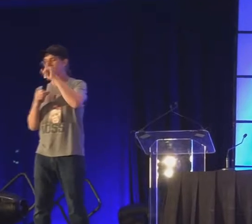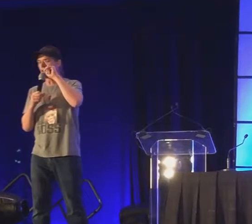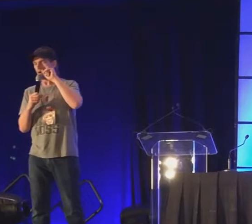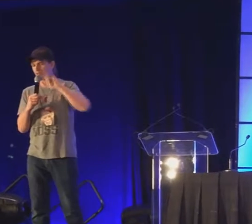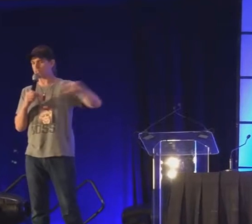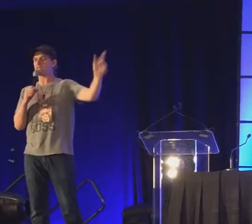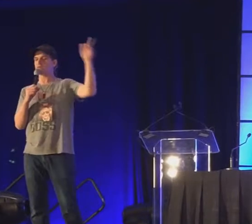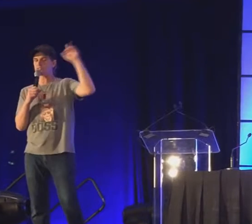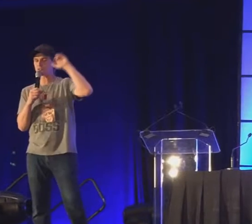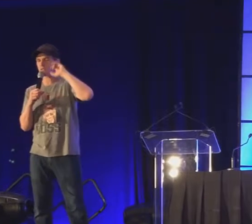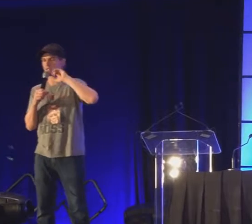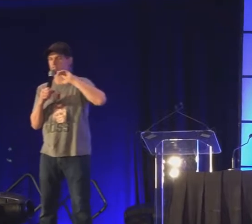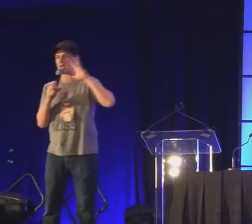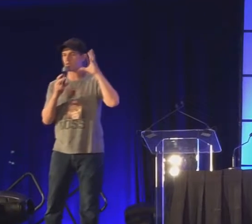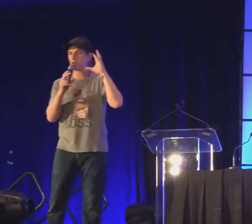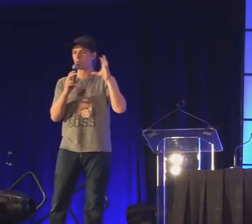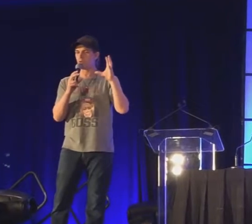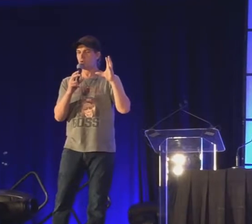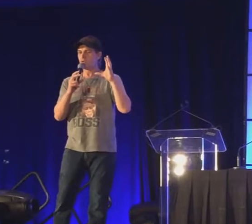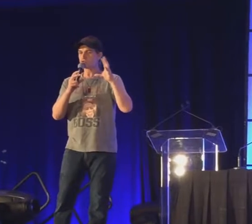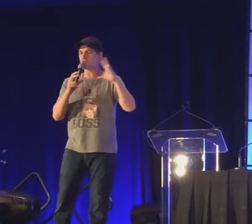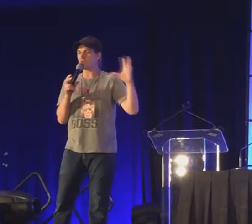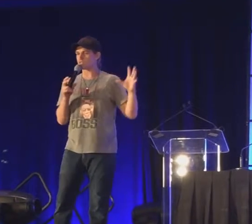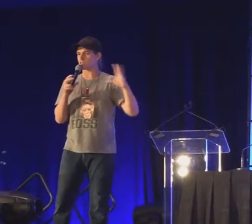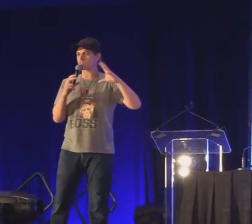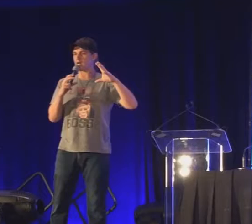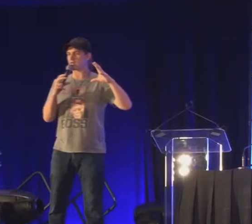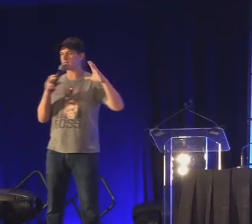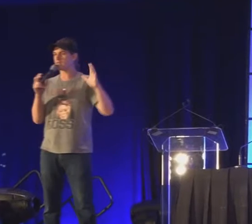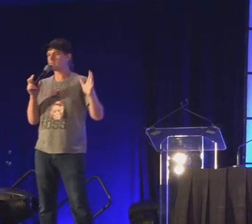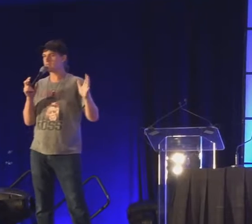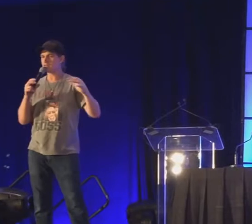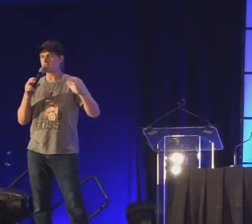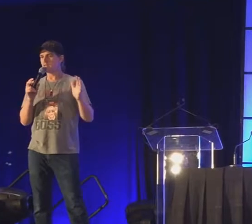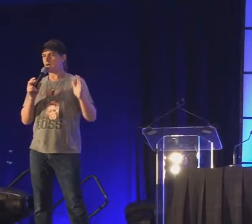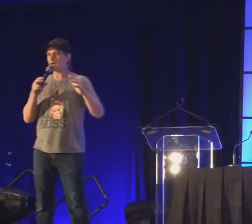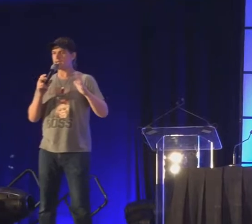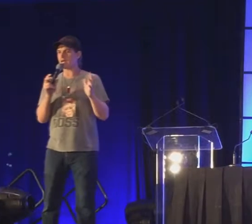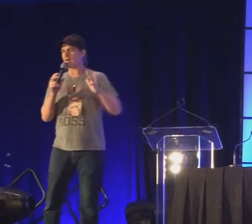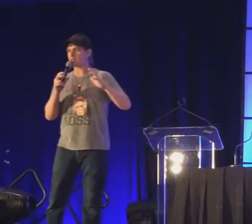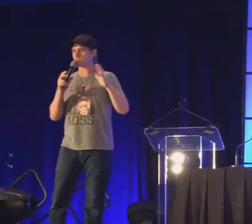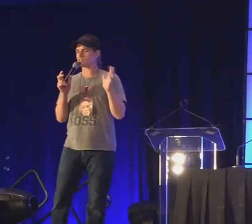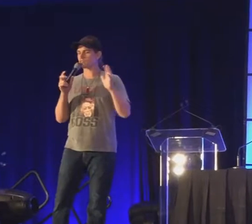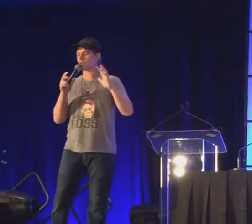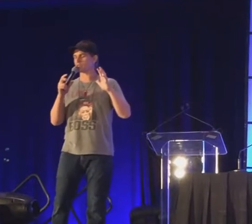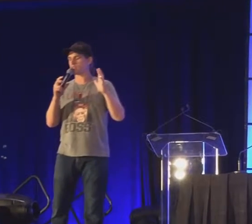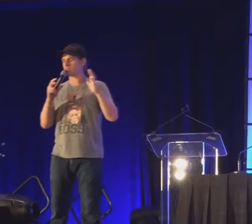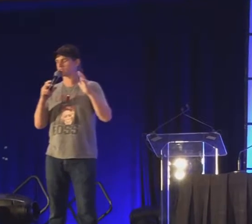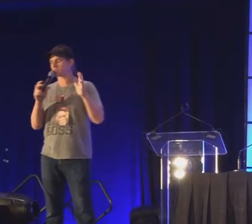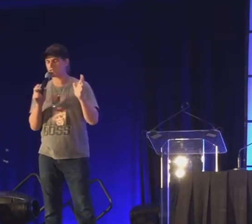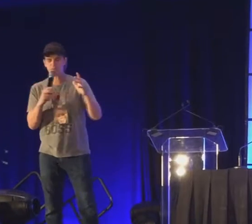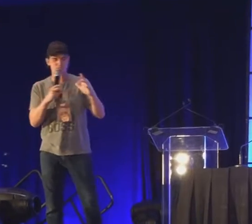I've made over the years, just because that whole 2 months was like, and yeah, it was just